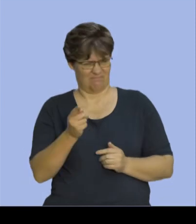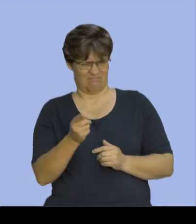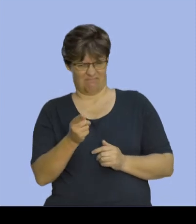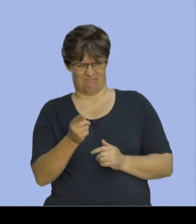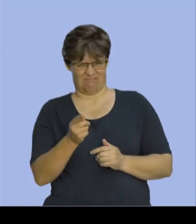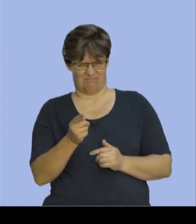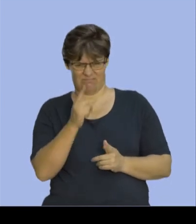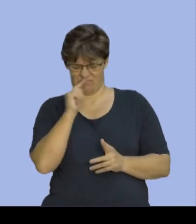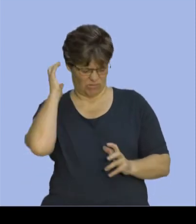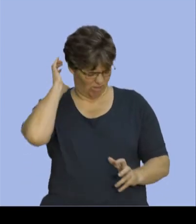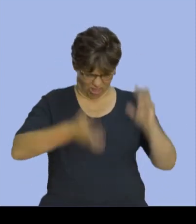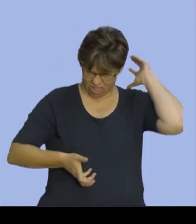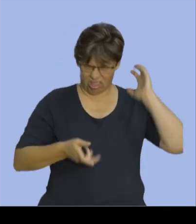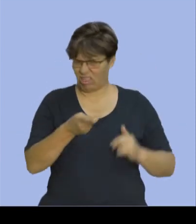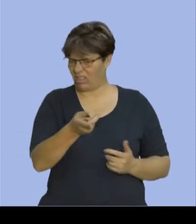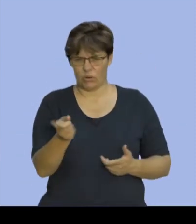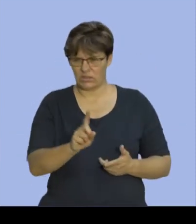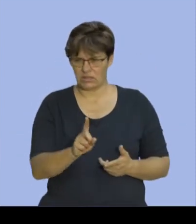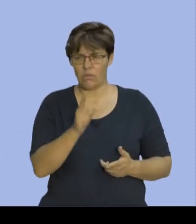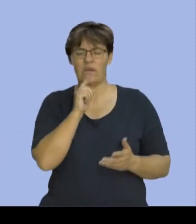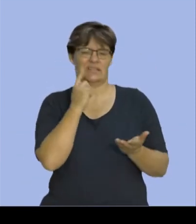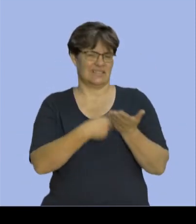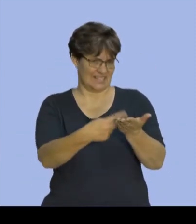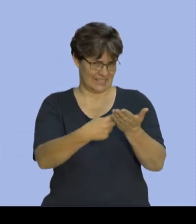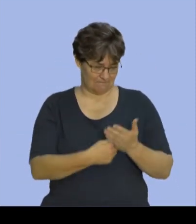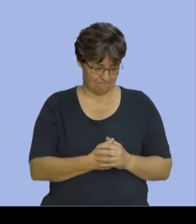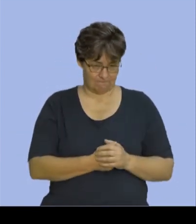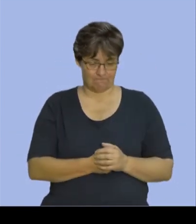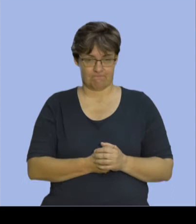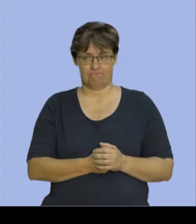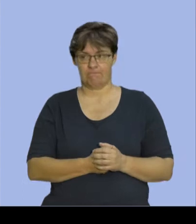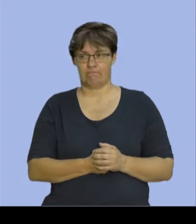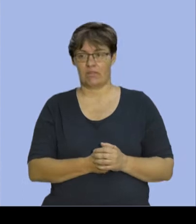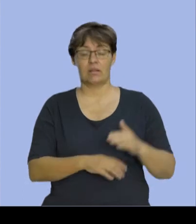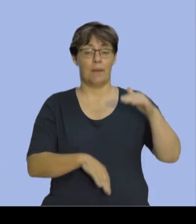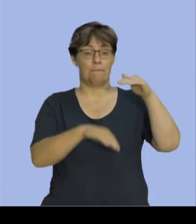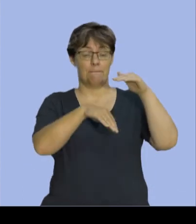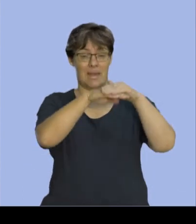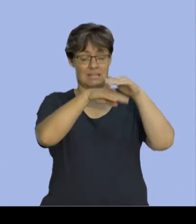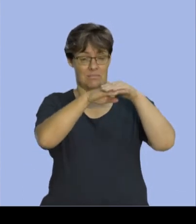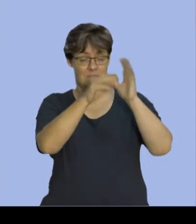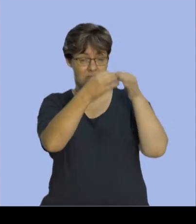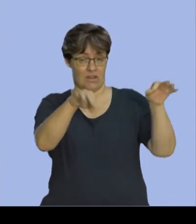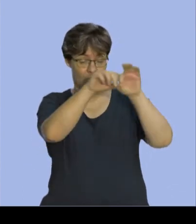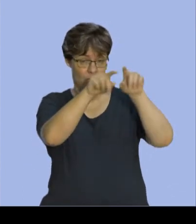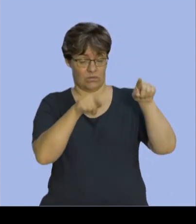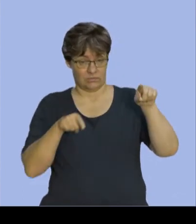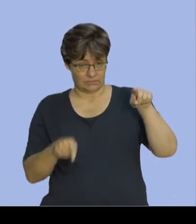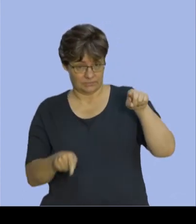I know this might be a bit confusing, but let's talk about this, right? This is my maximum value